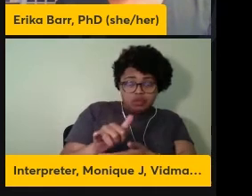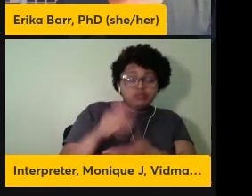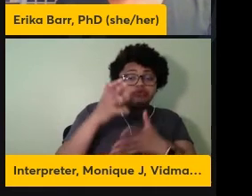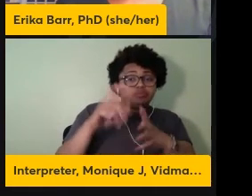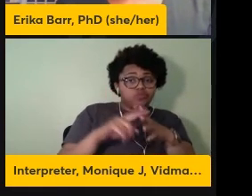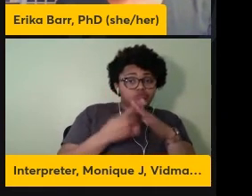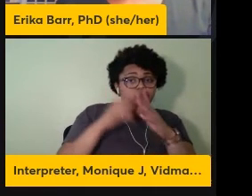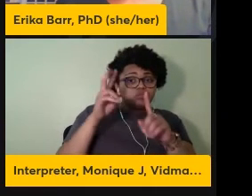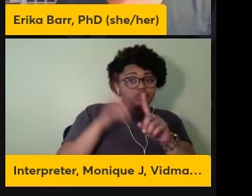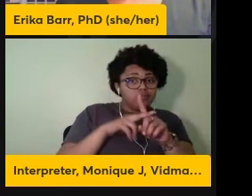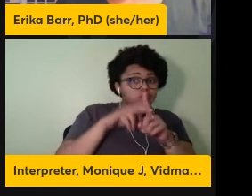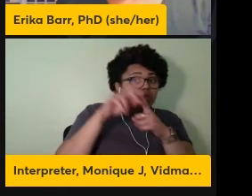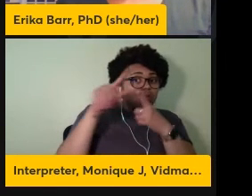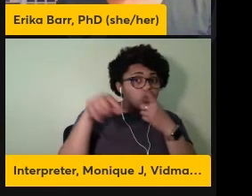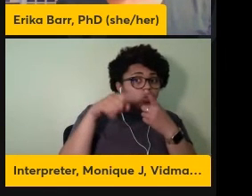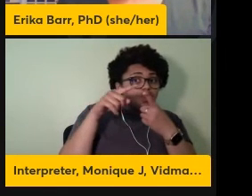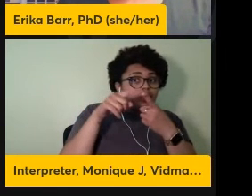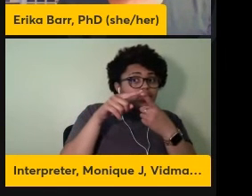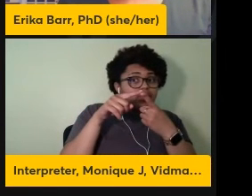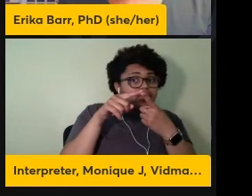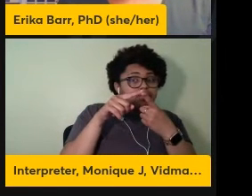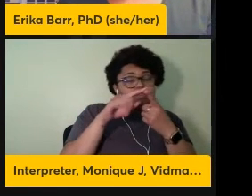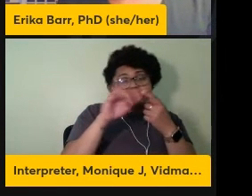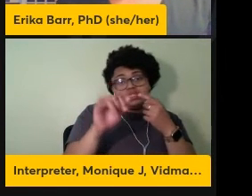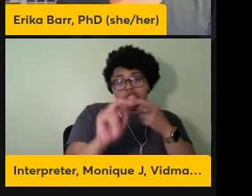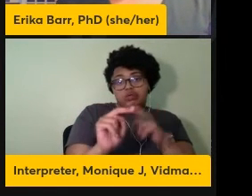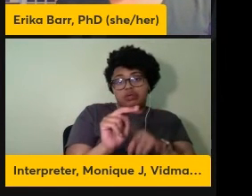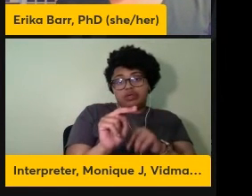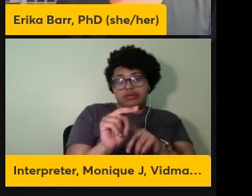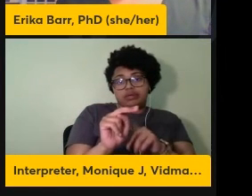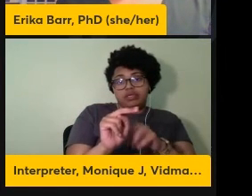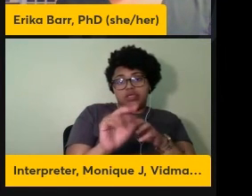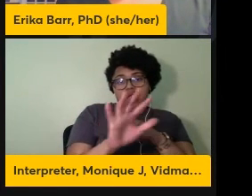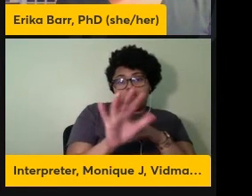the application process around January.